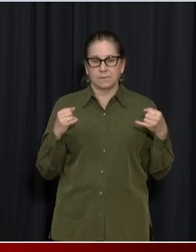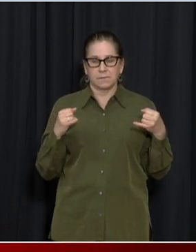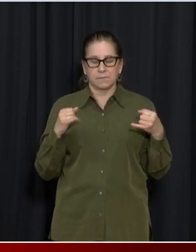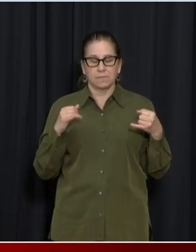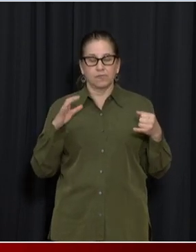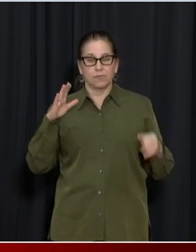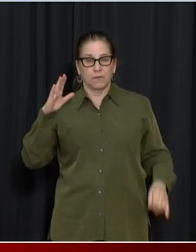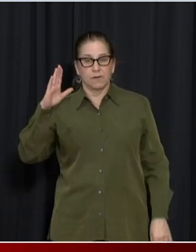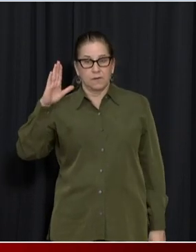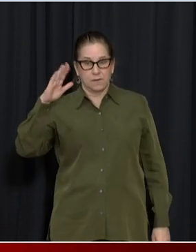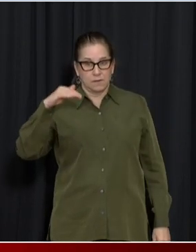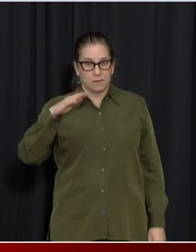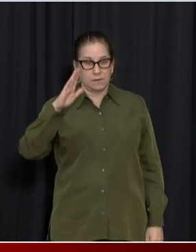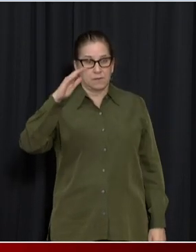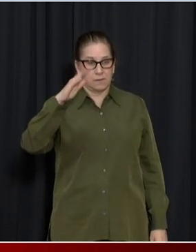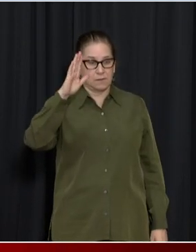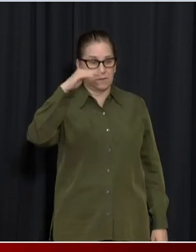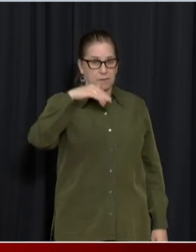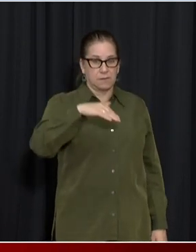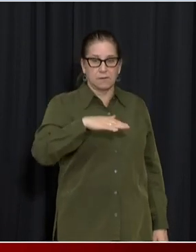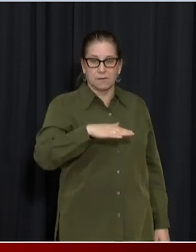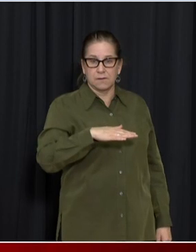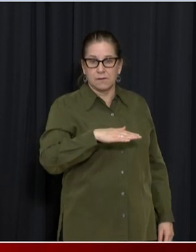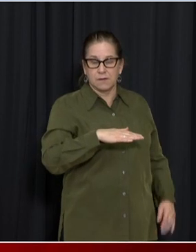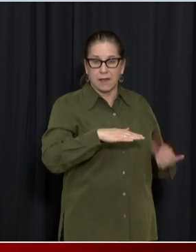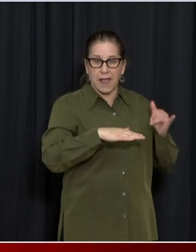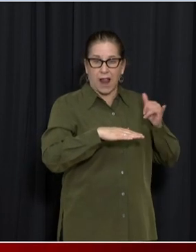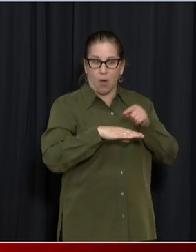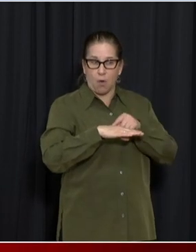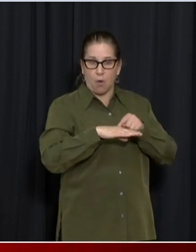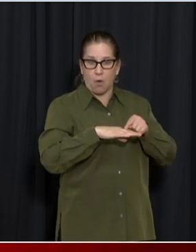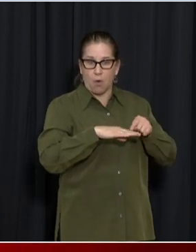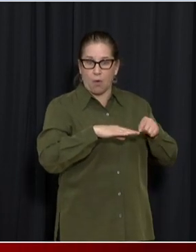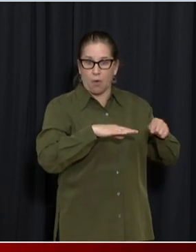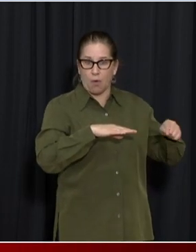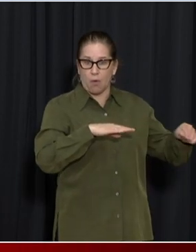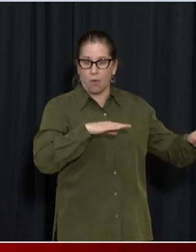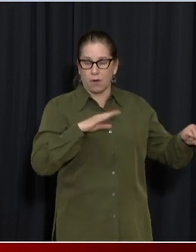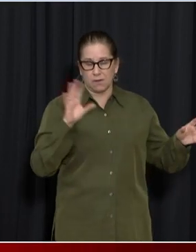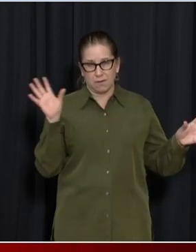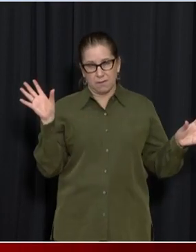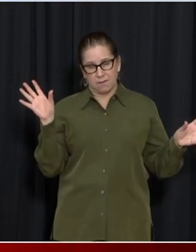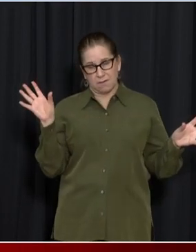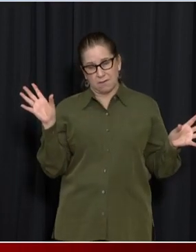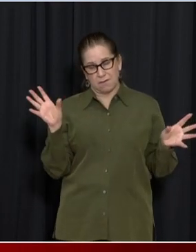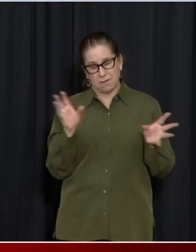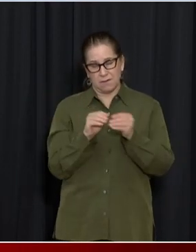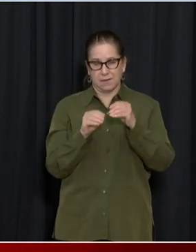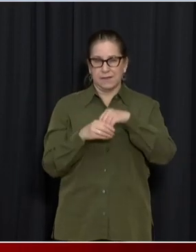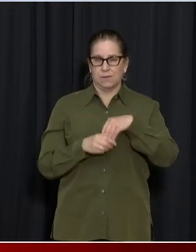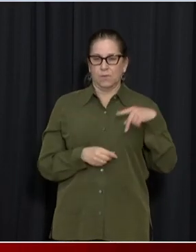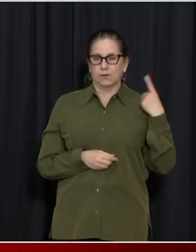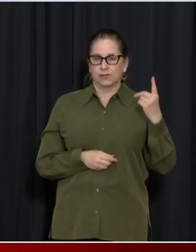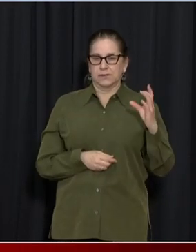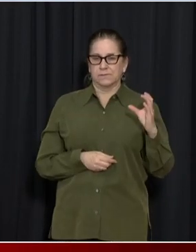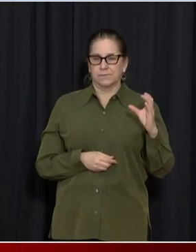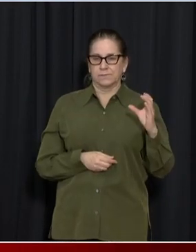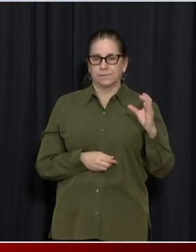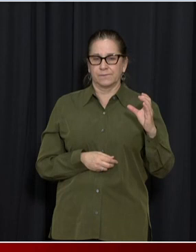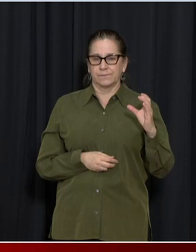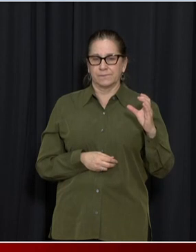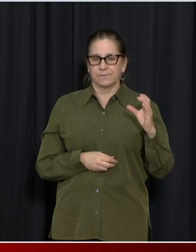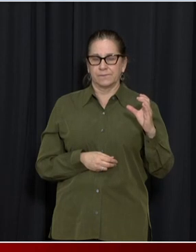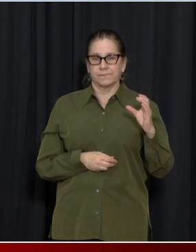So those are all of the cases that have occurred in the district based on the symptom onset. So the